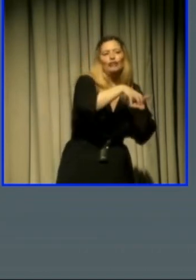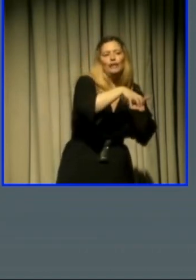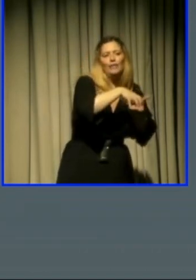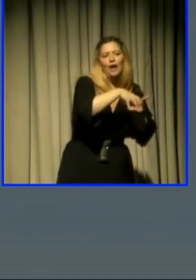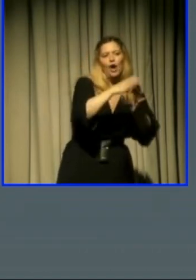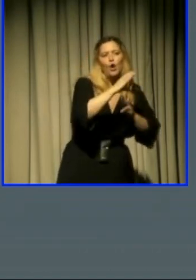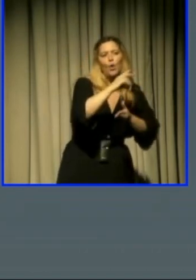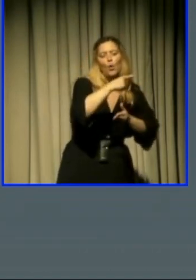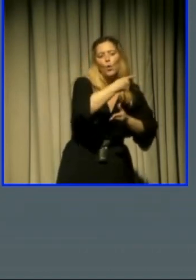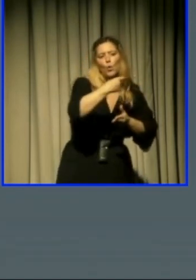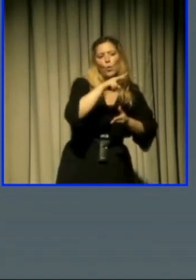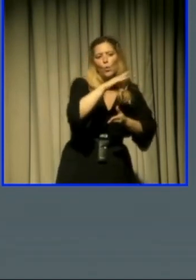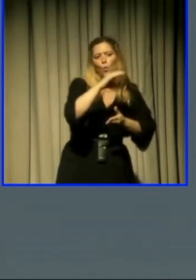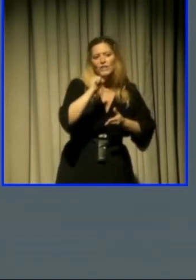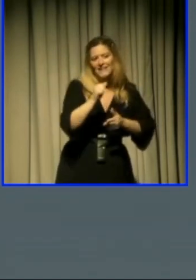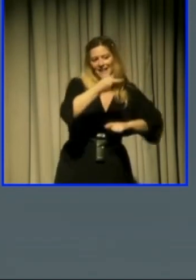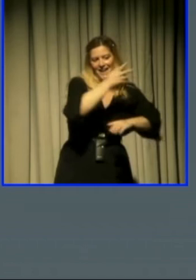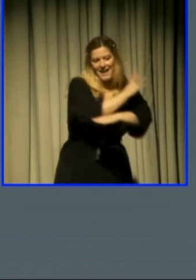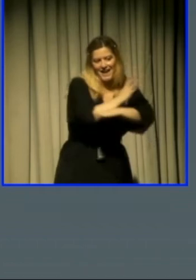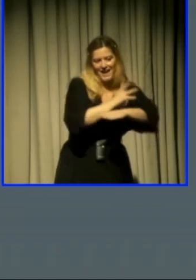we're starting to see a huge